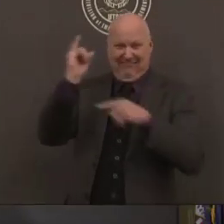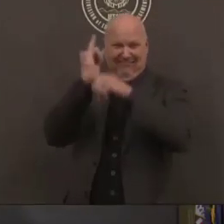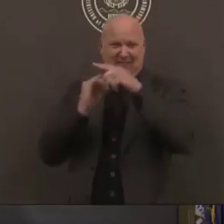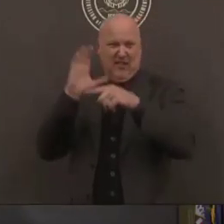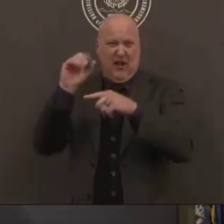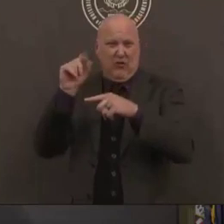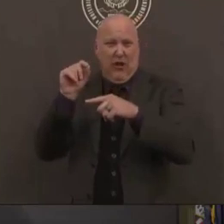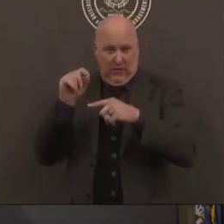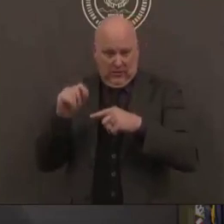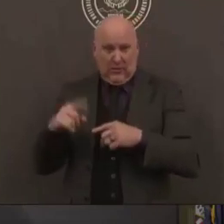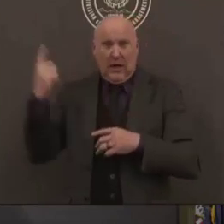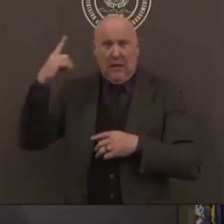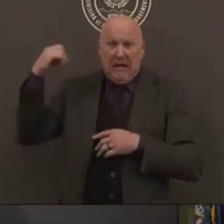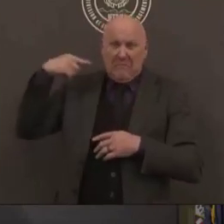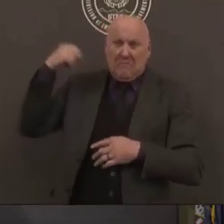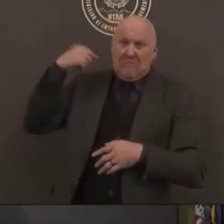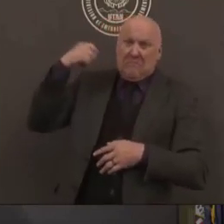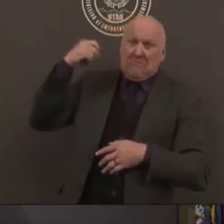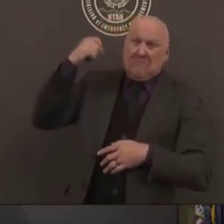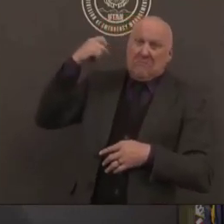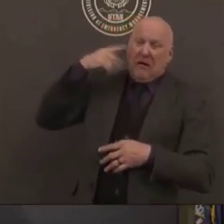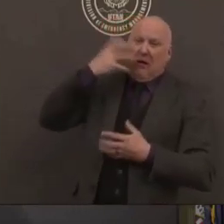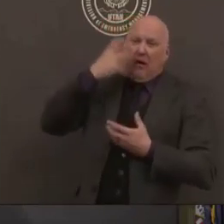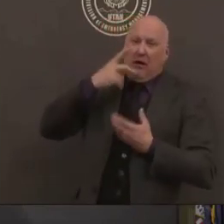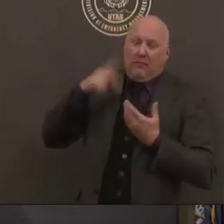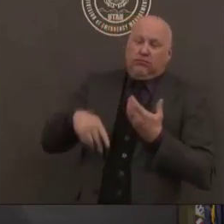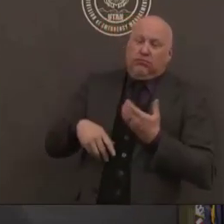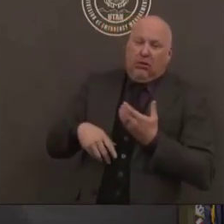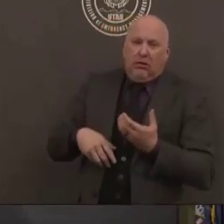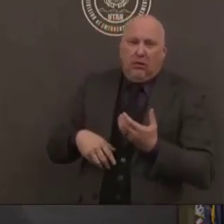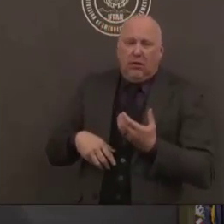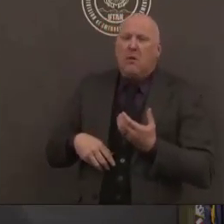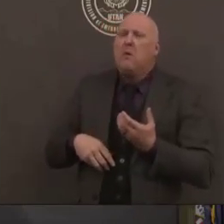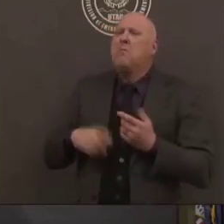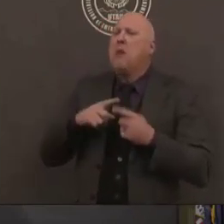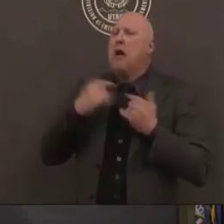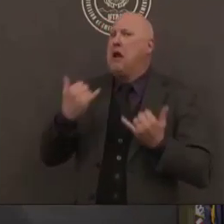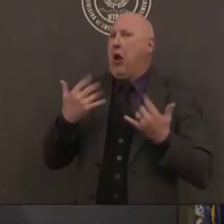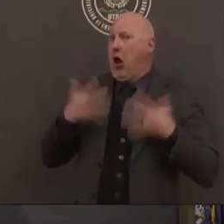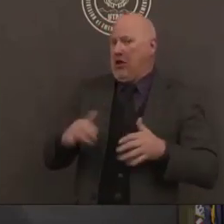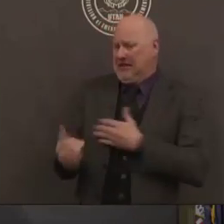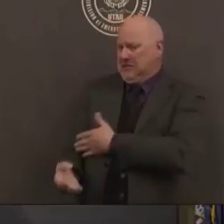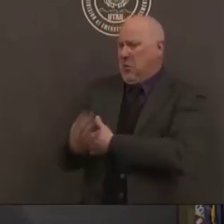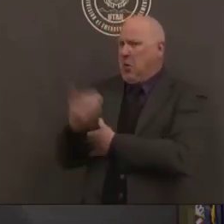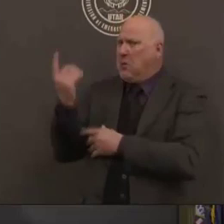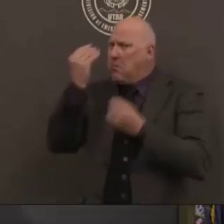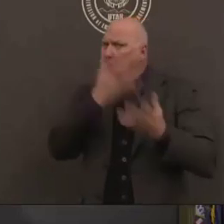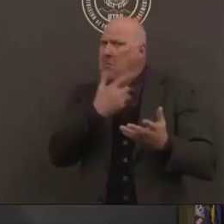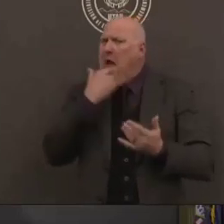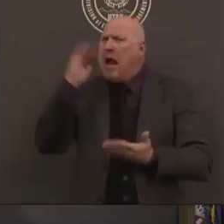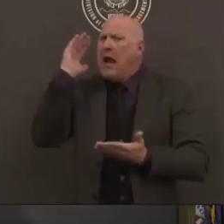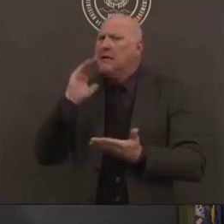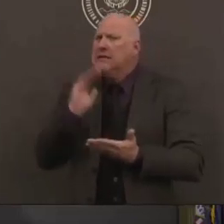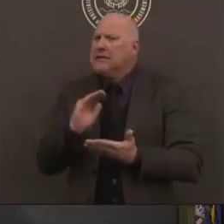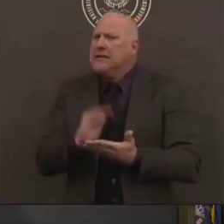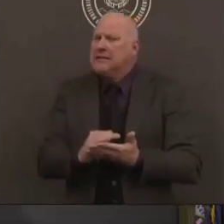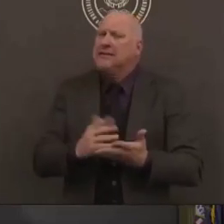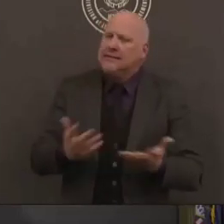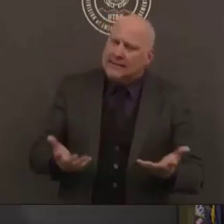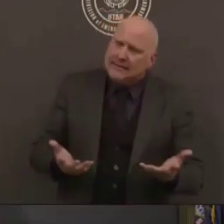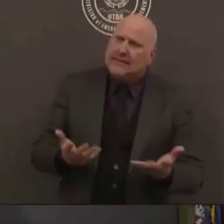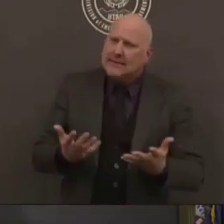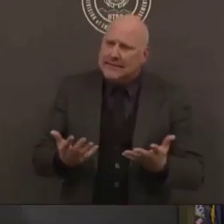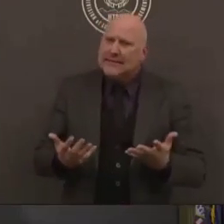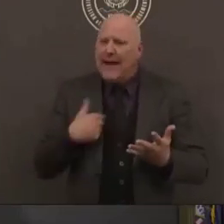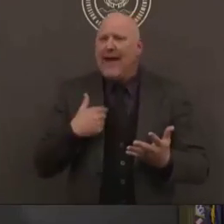So will this technology be used in the future? Not possibly. I don't expect that we'll be using it for coronavirus, but just know